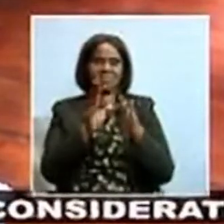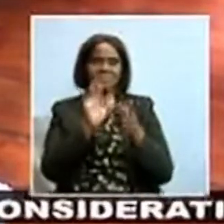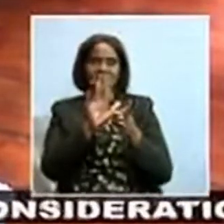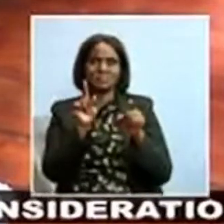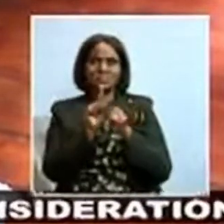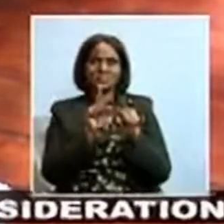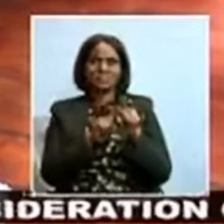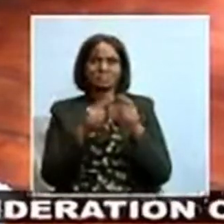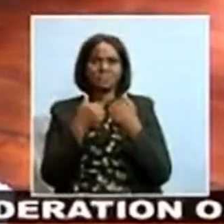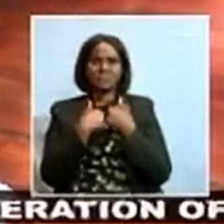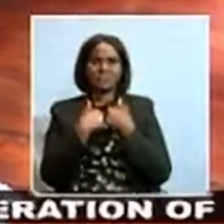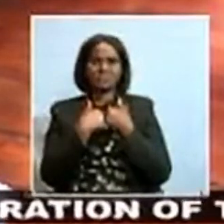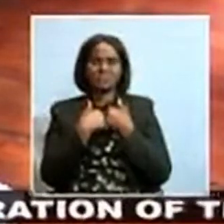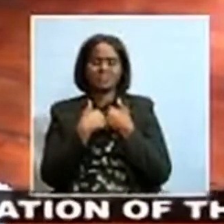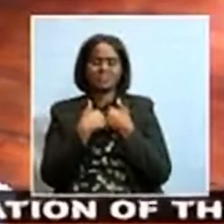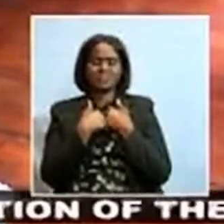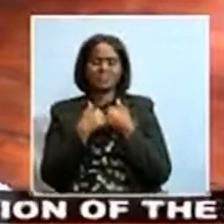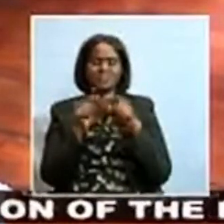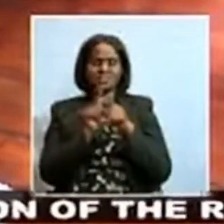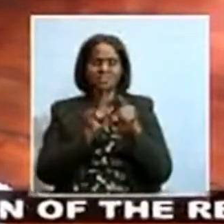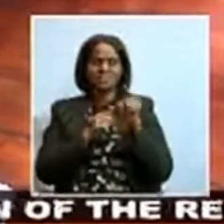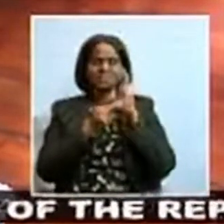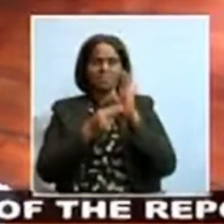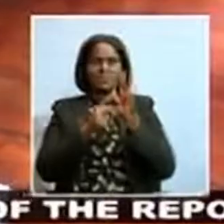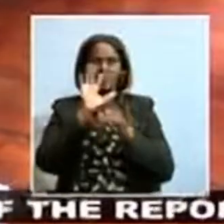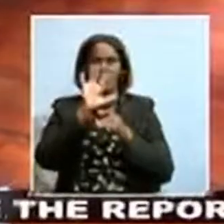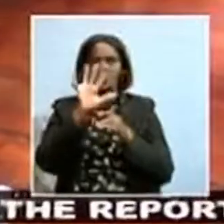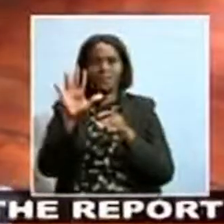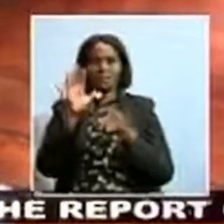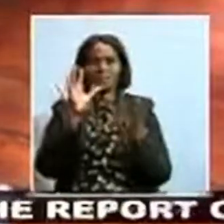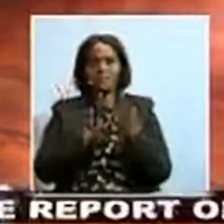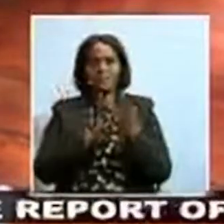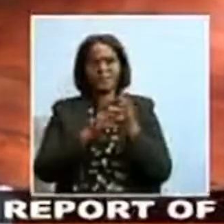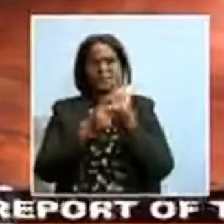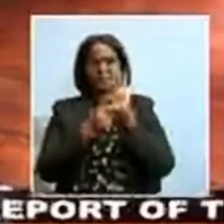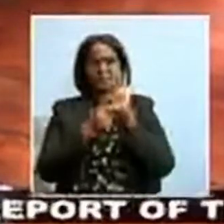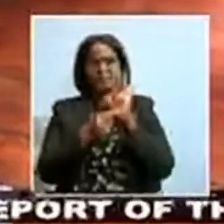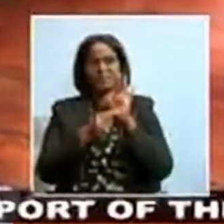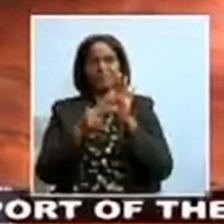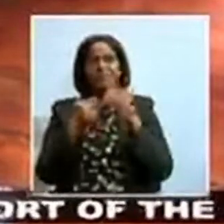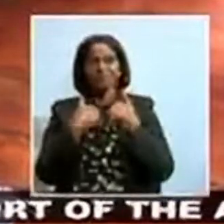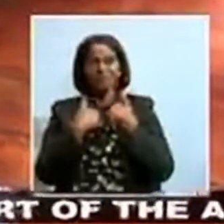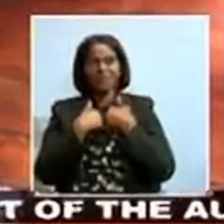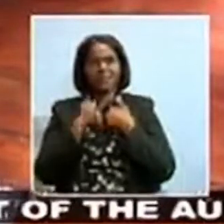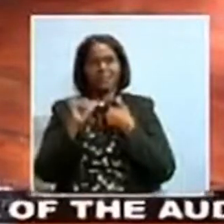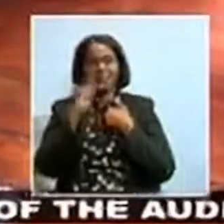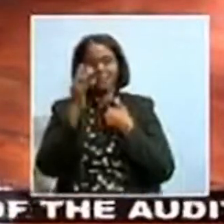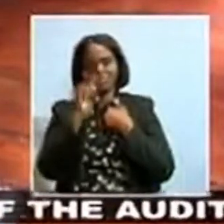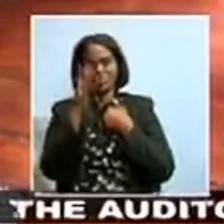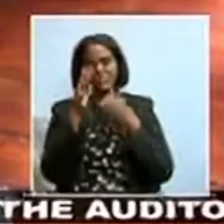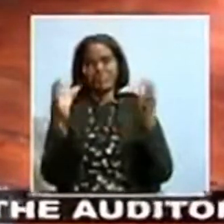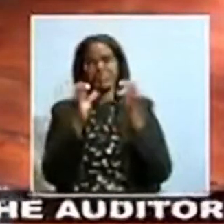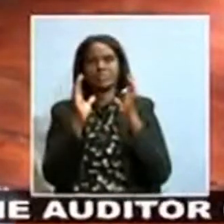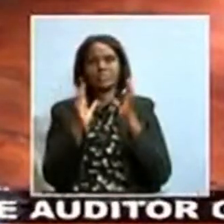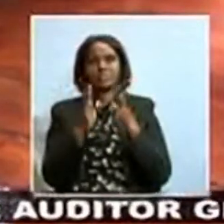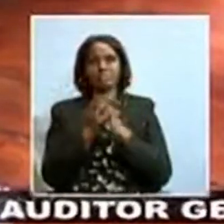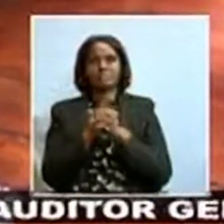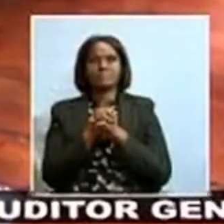same Appendix 9, showing 55,000 because we have 15 councillors. Am I